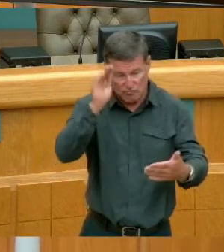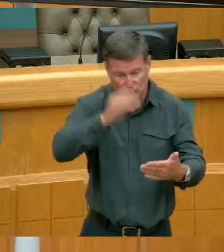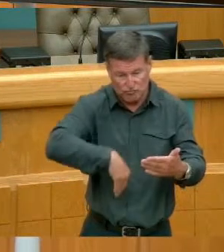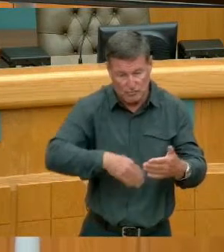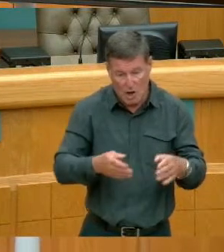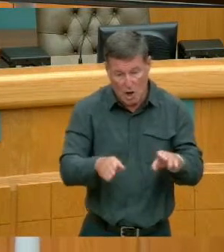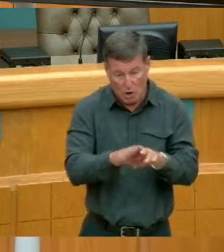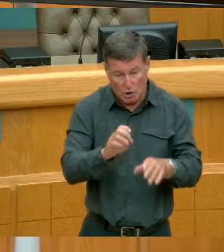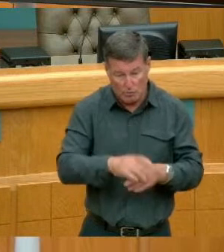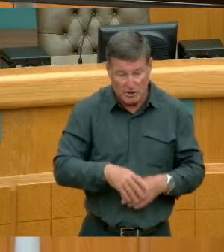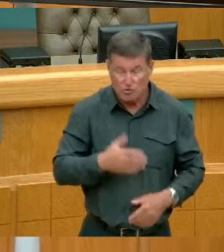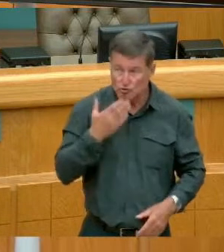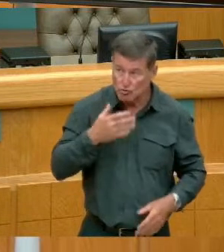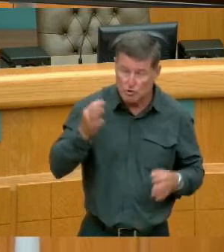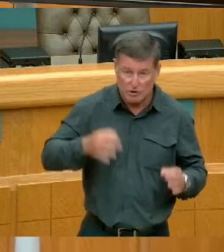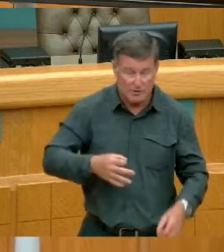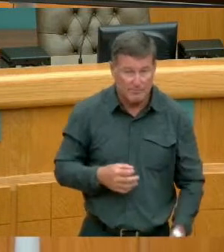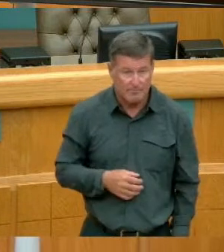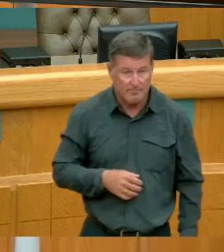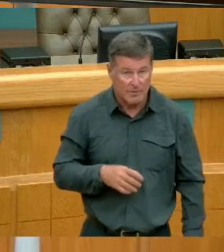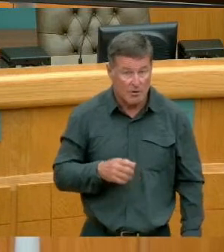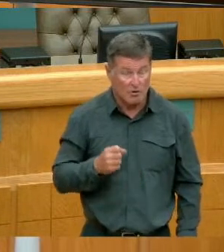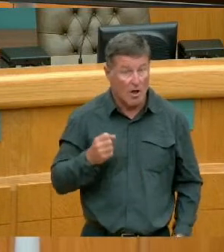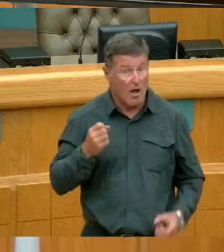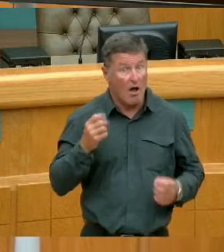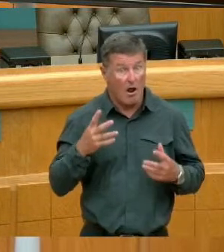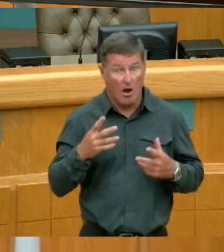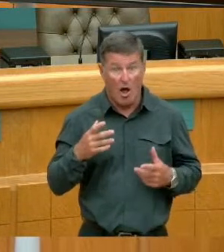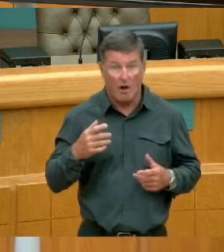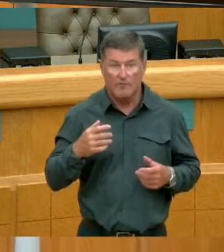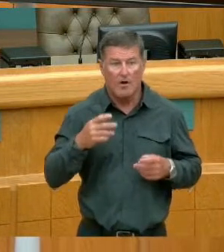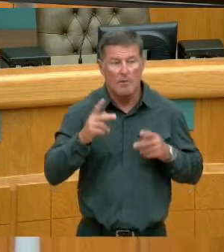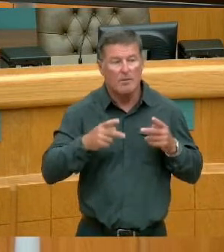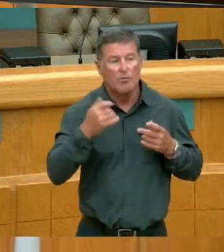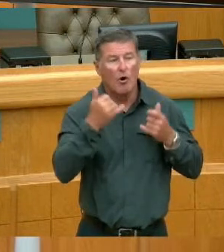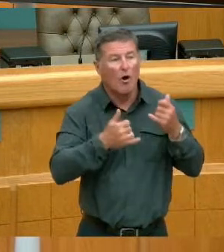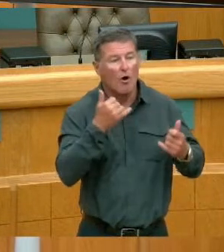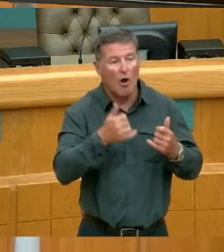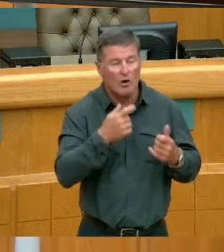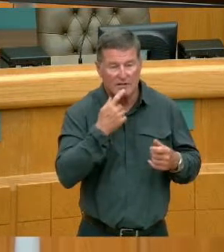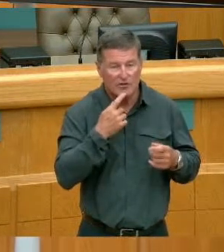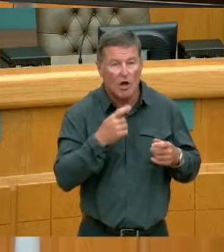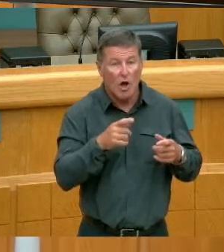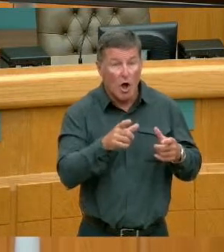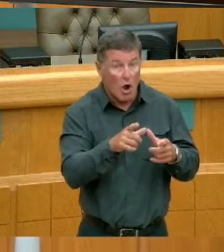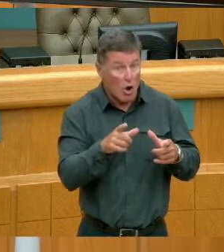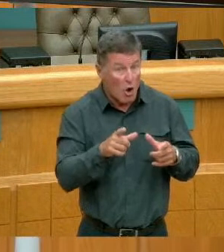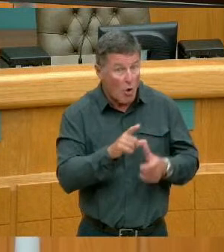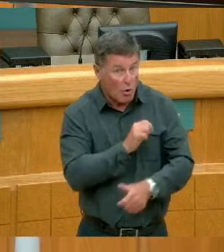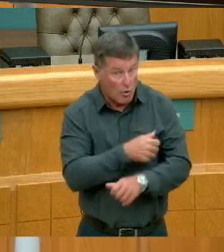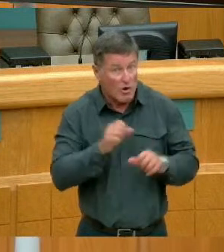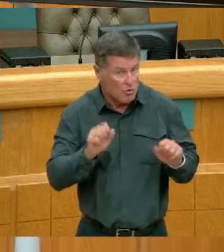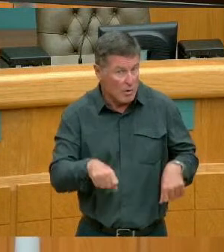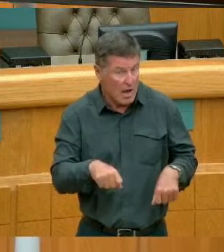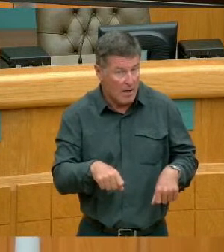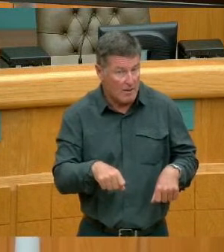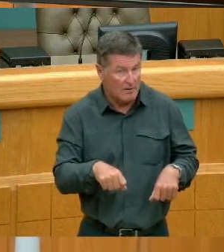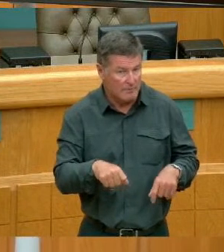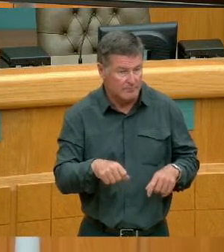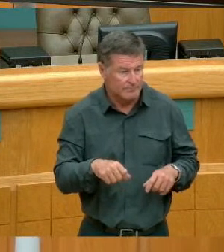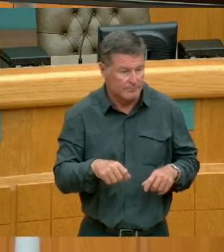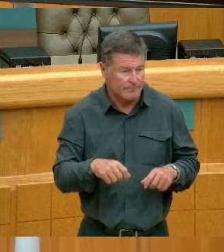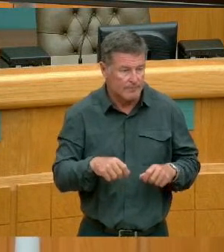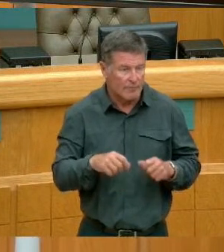calls about local authority. And you can have local authority, but it needs to be done with